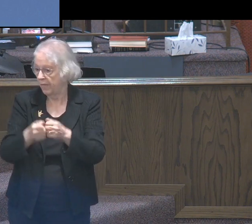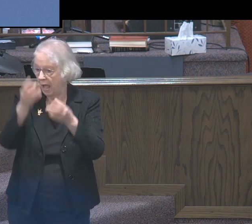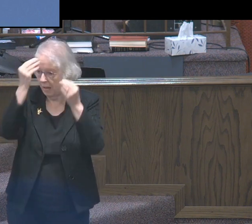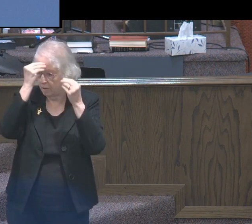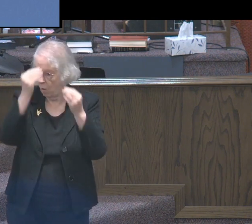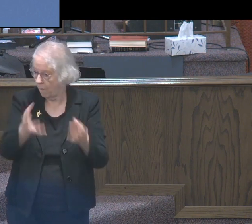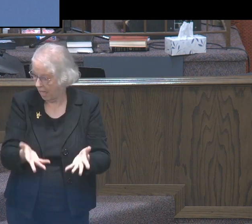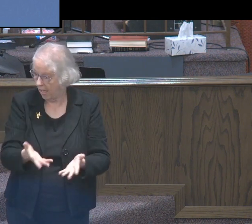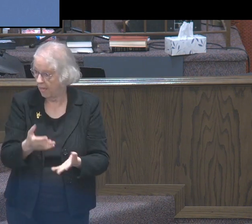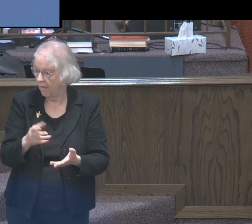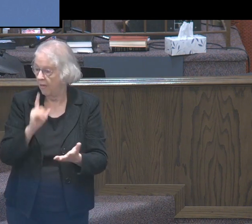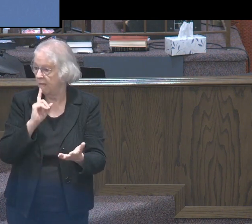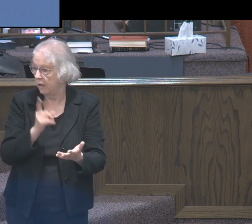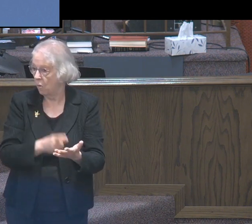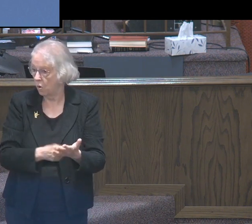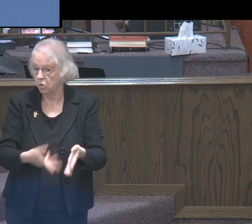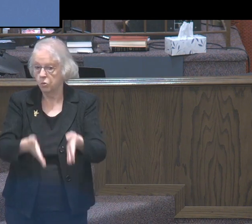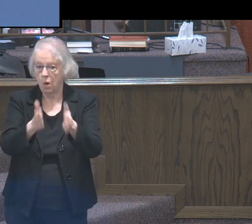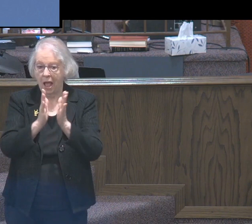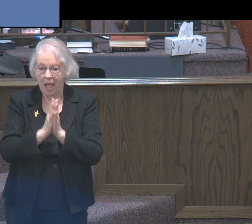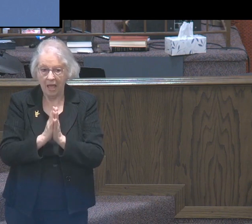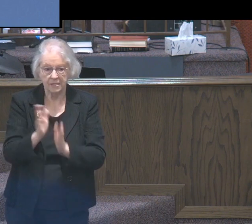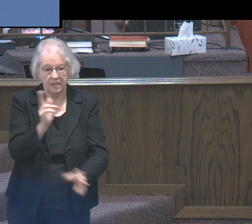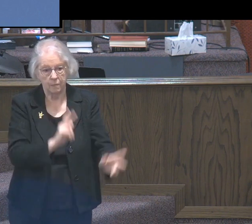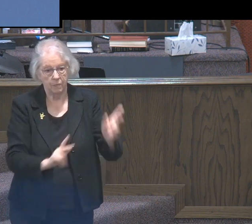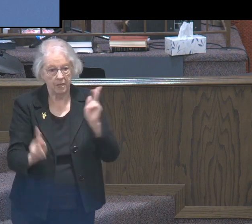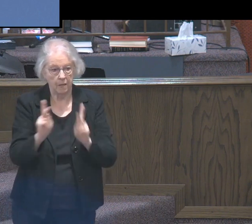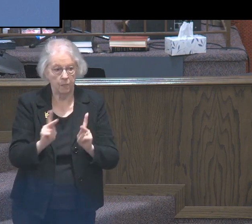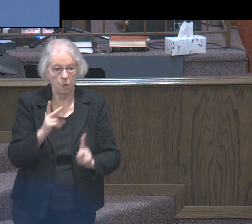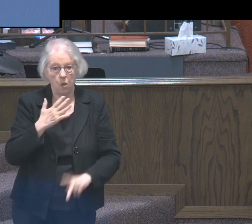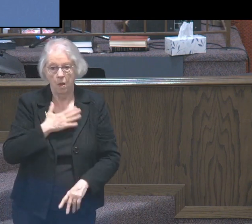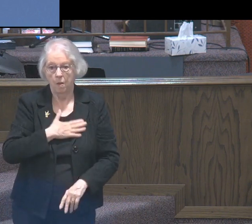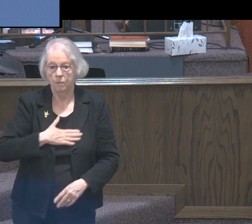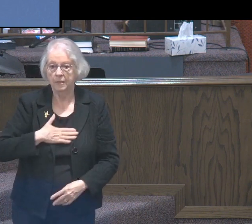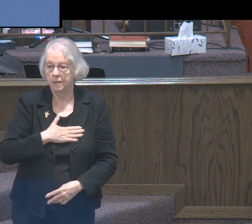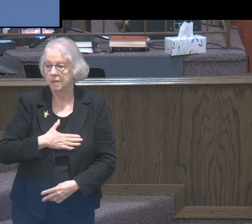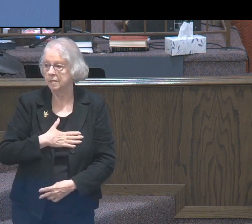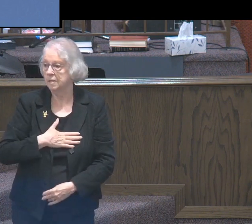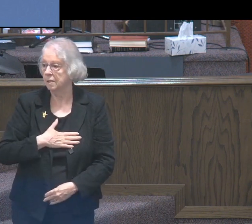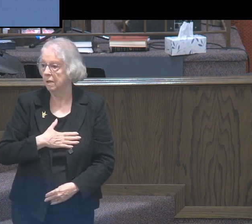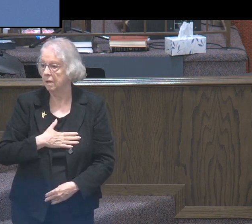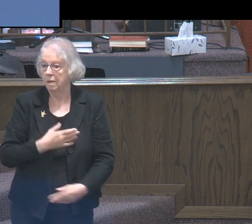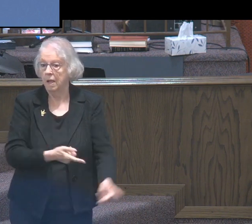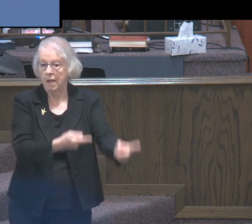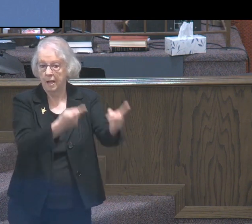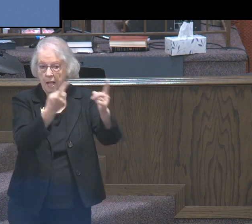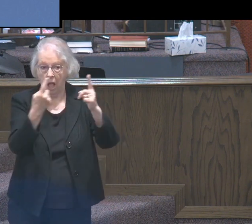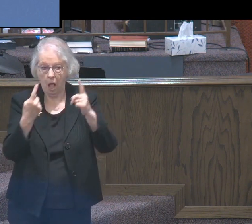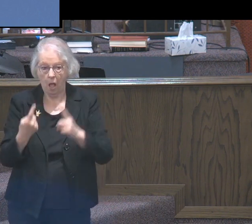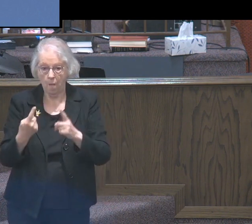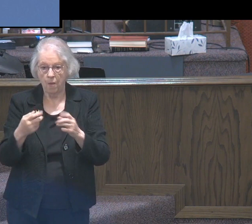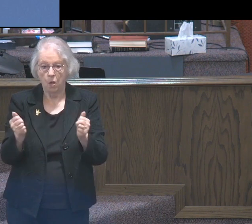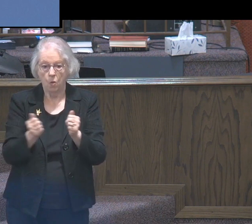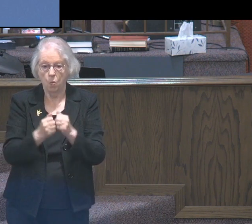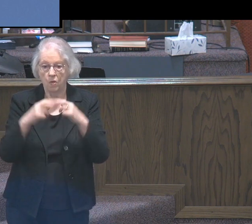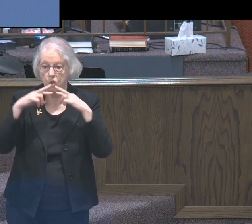County. So what we're asking people to do is please come wearing masks, and when you